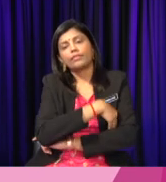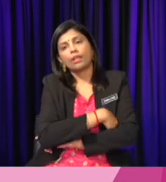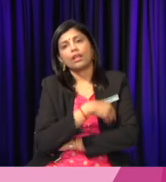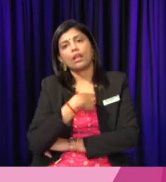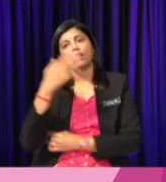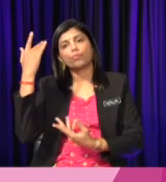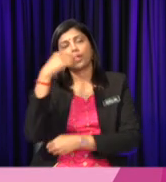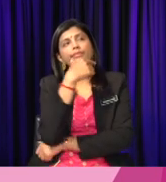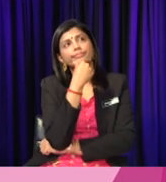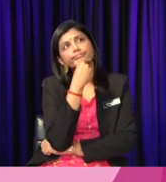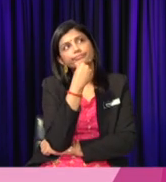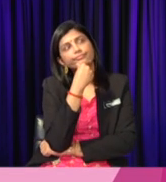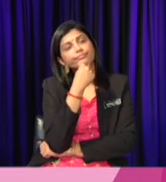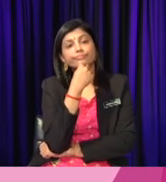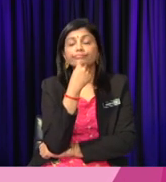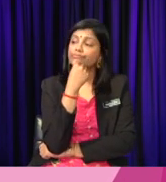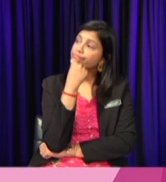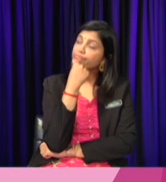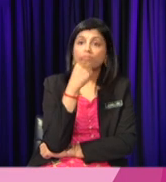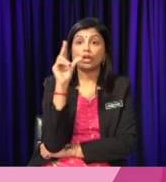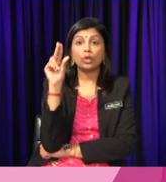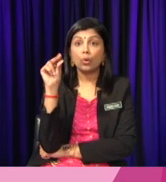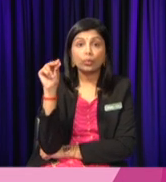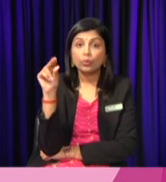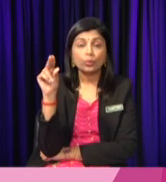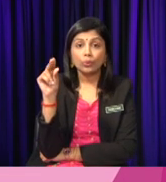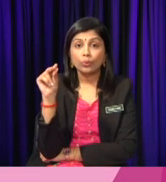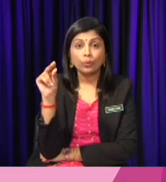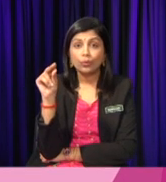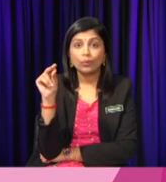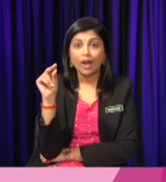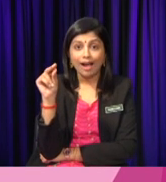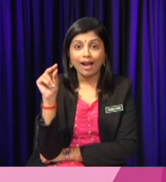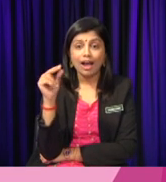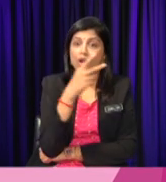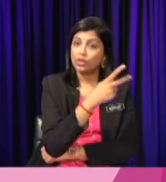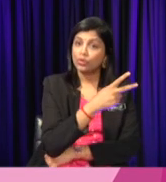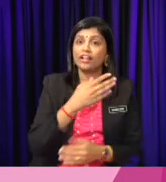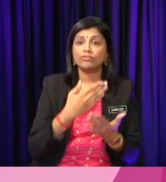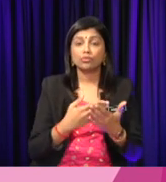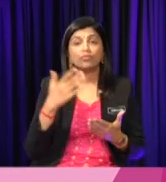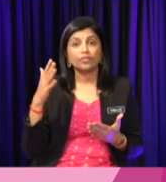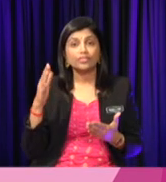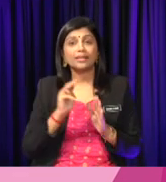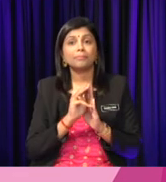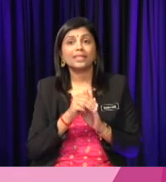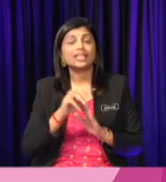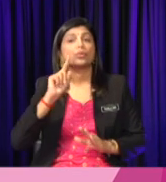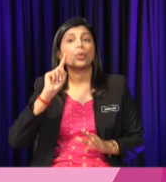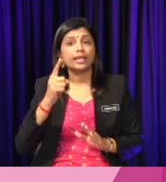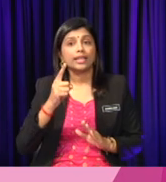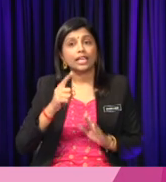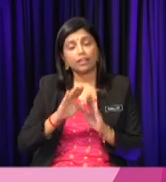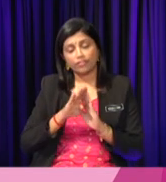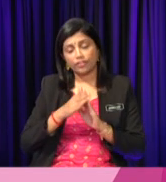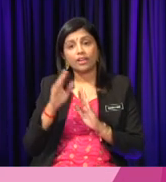When you are sitting for your real SPM speaking test, you will get the same questions as you will get to those pupils who are in